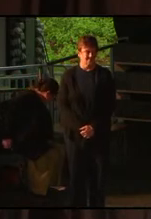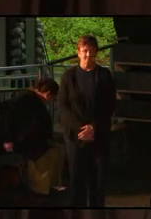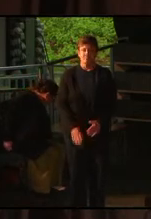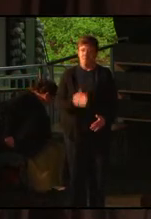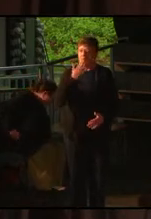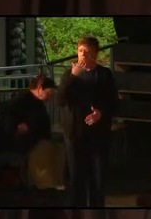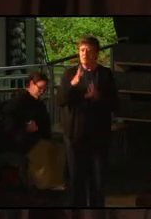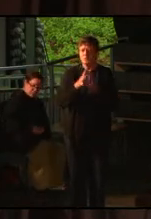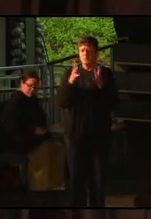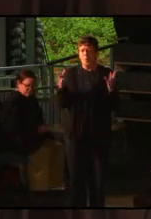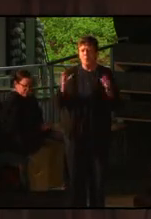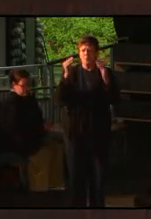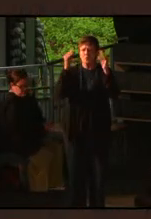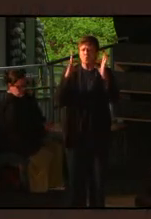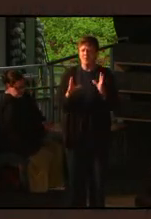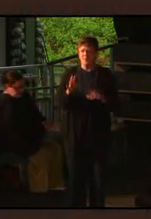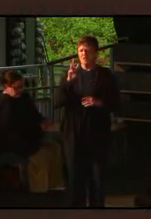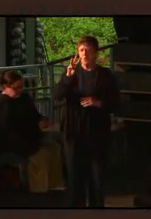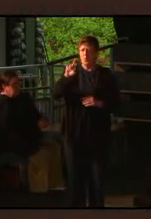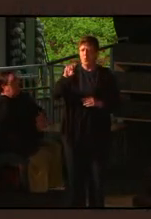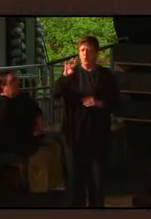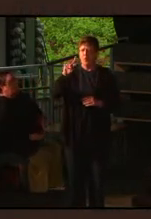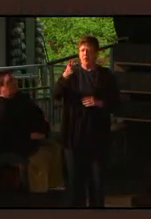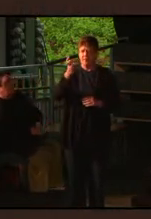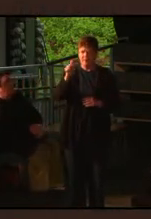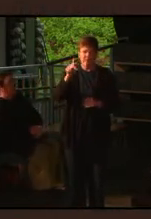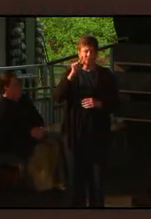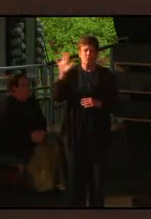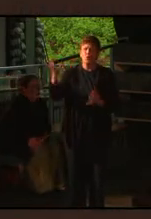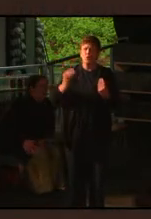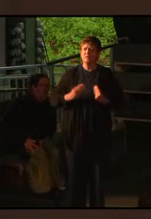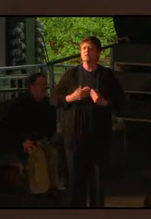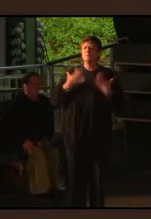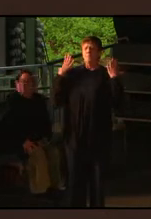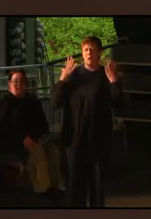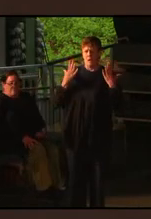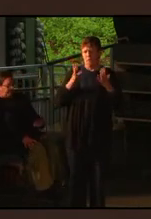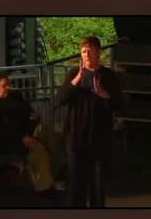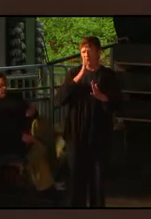Thank you so much, Professor Worthington, for your inspiring words.